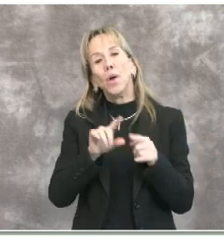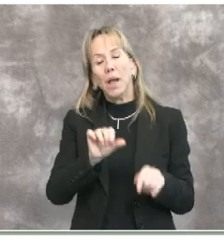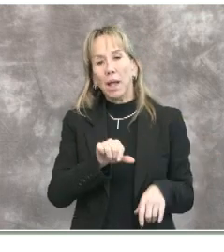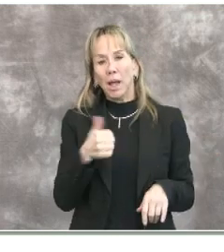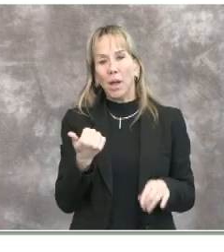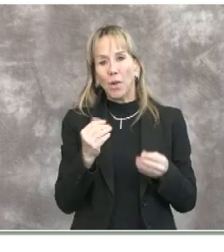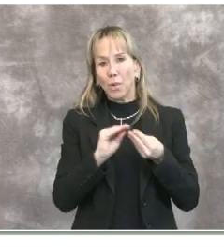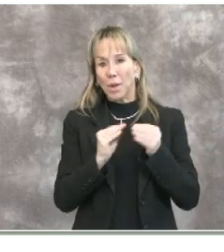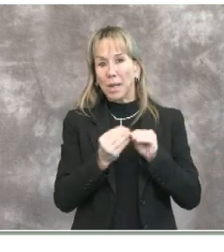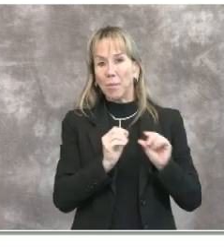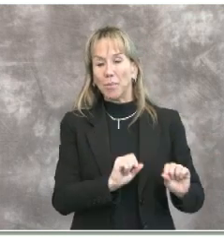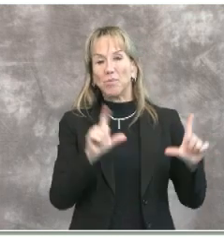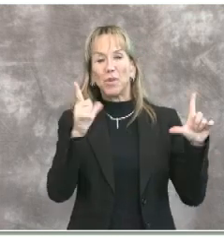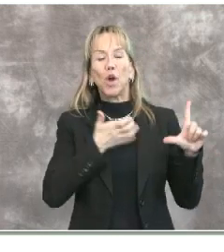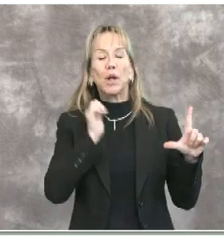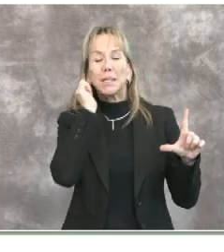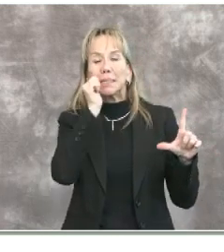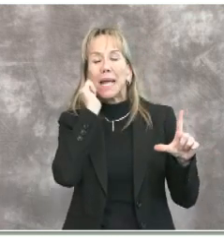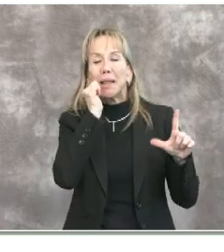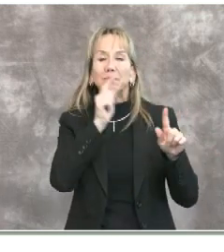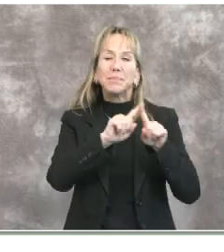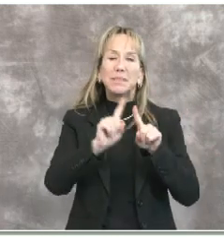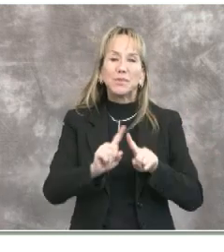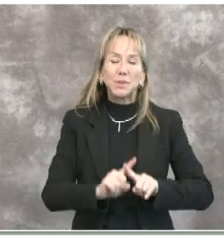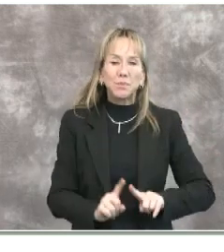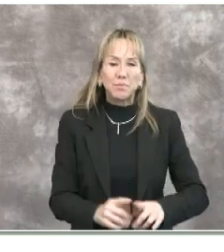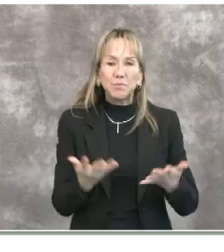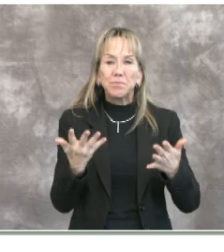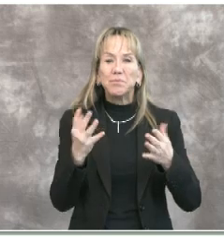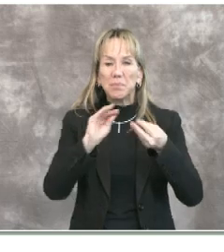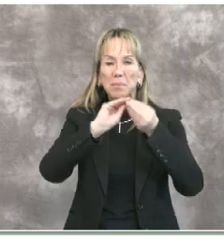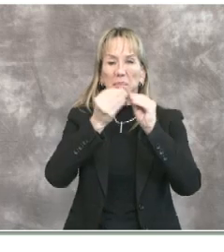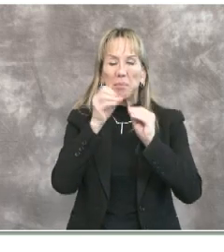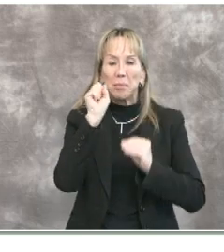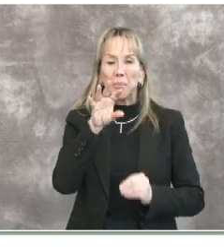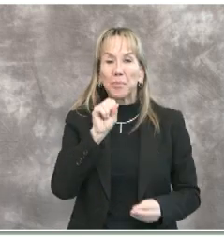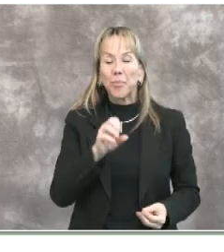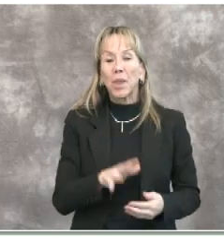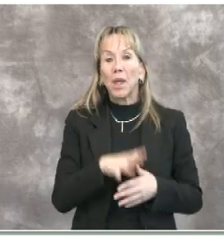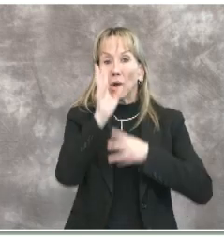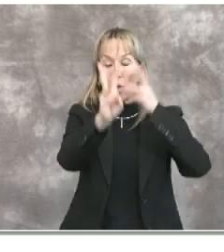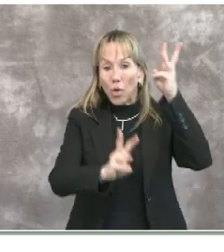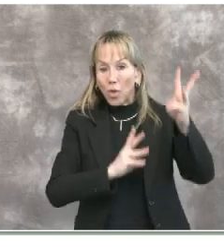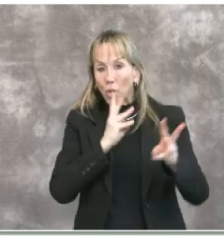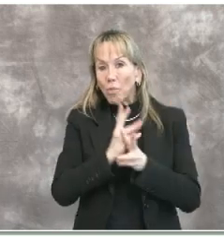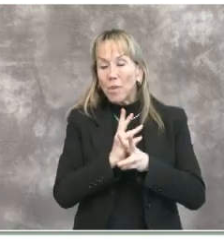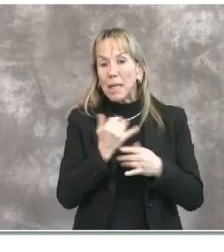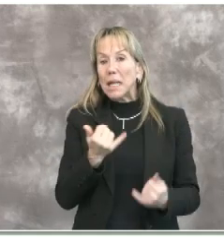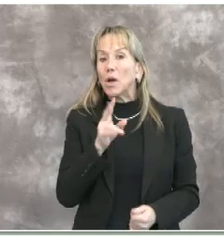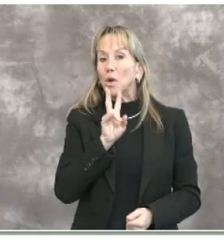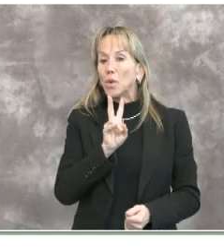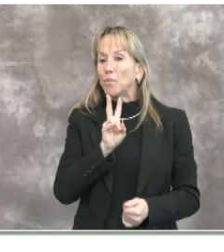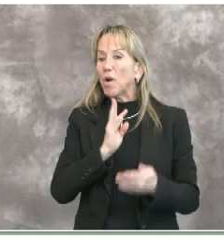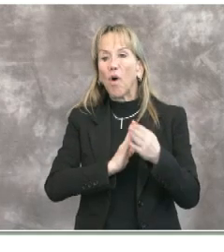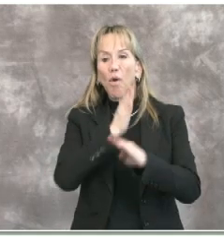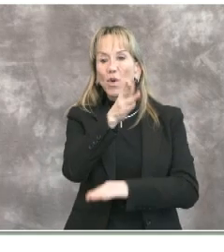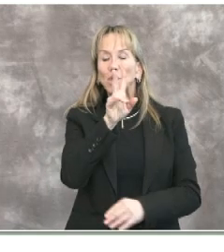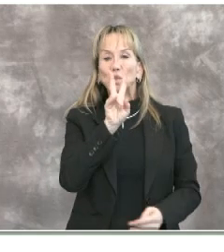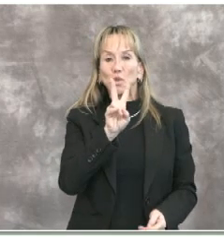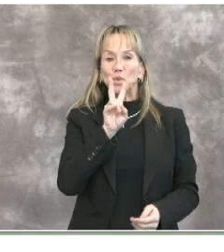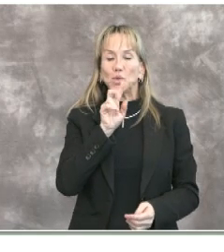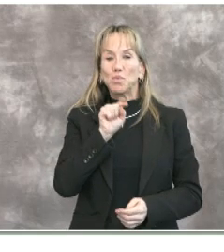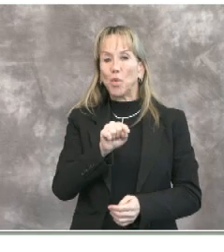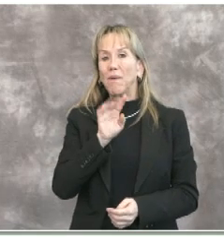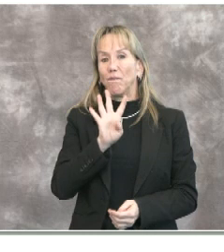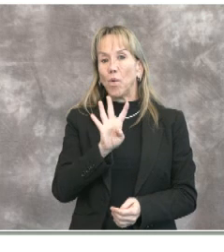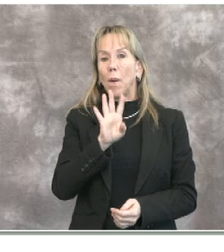our daily update on various statistics. Globally, we've had over